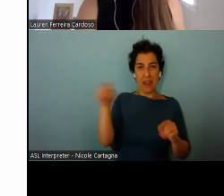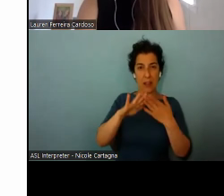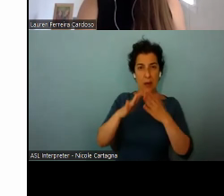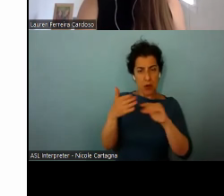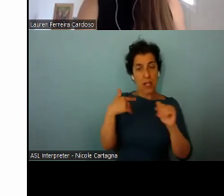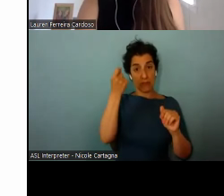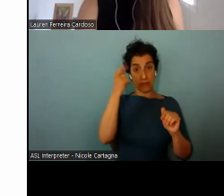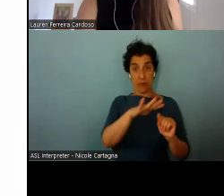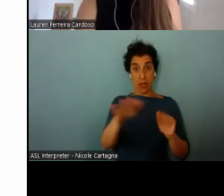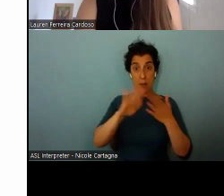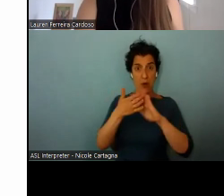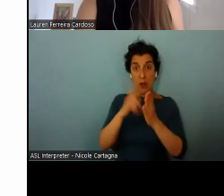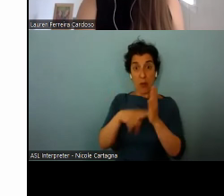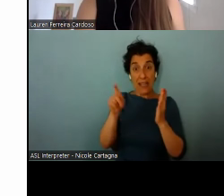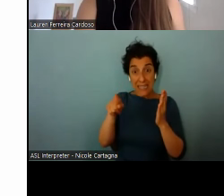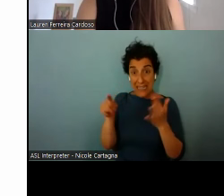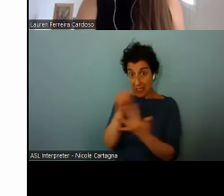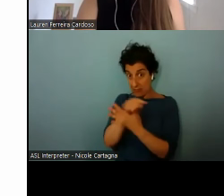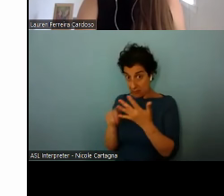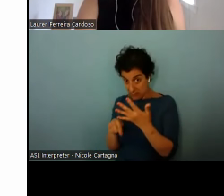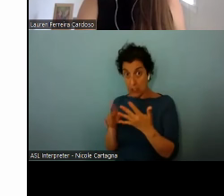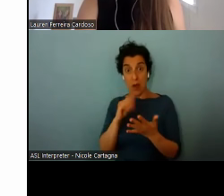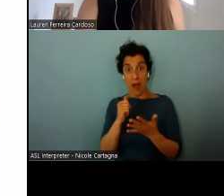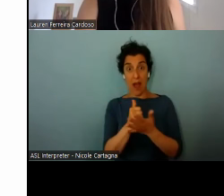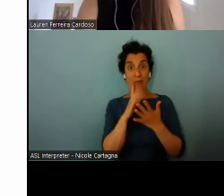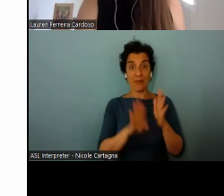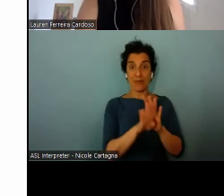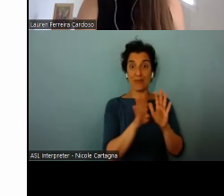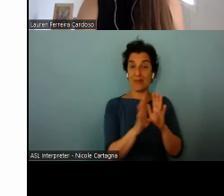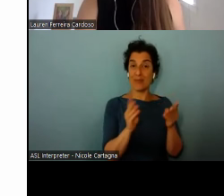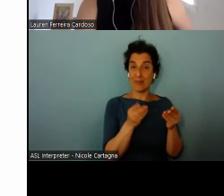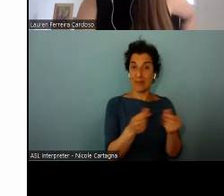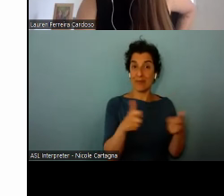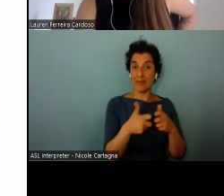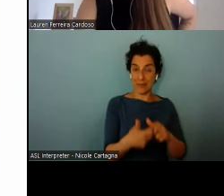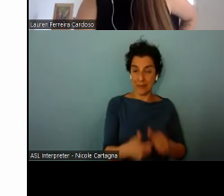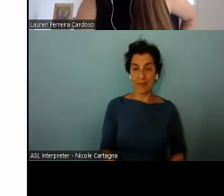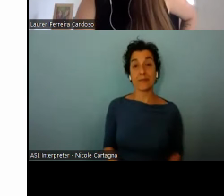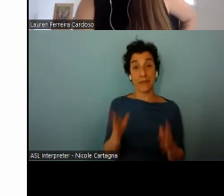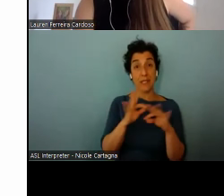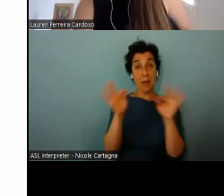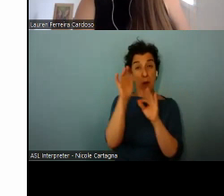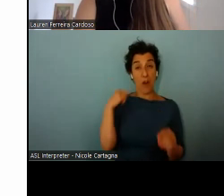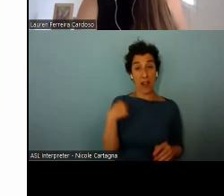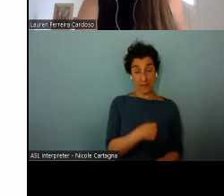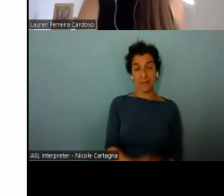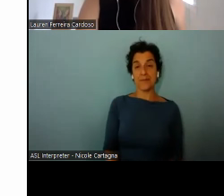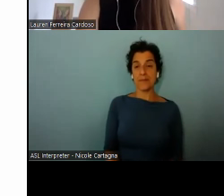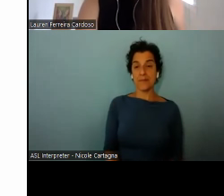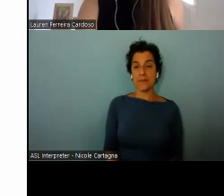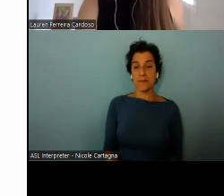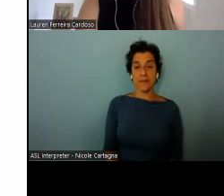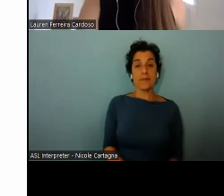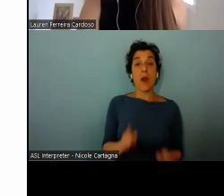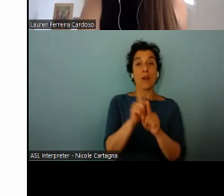community, what the needs were, was something that was really important to us. And then again, thinking about these